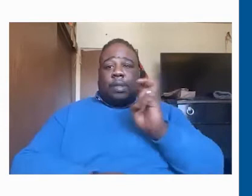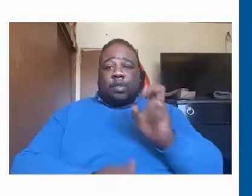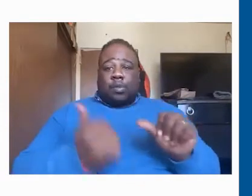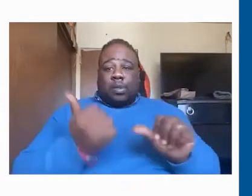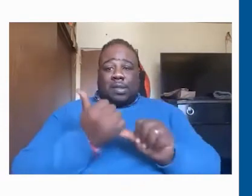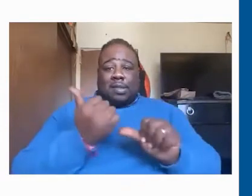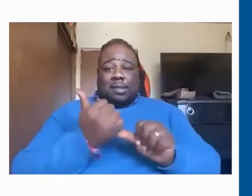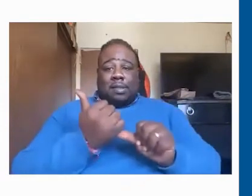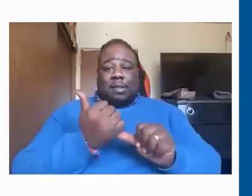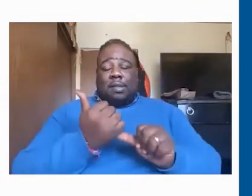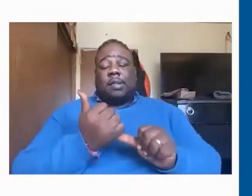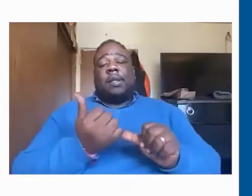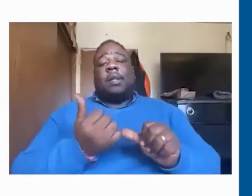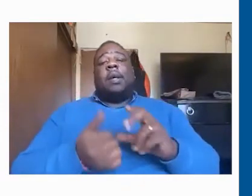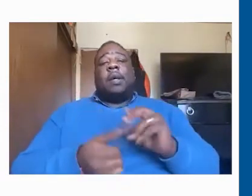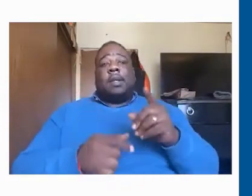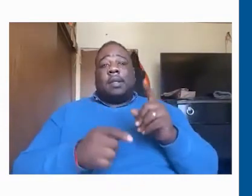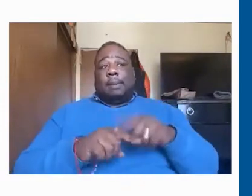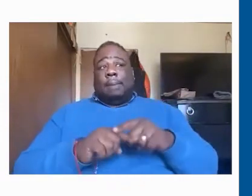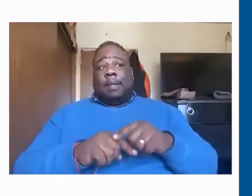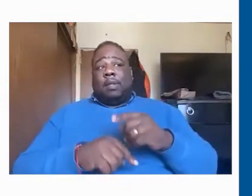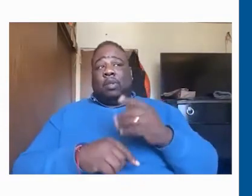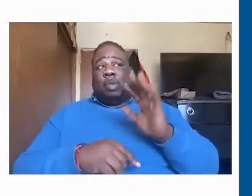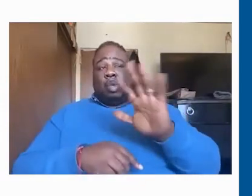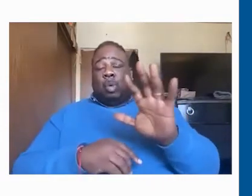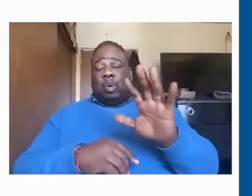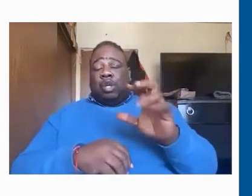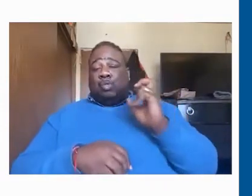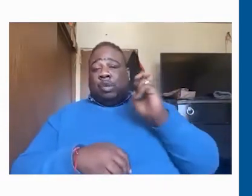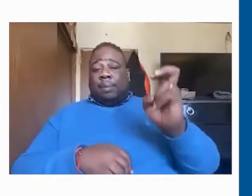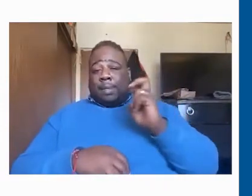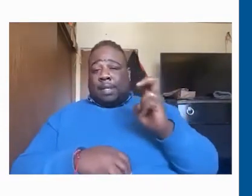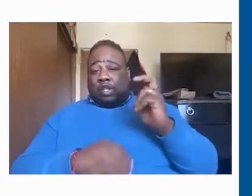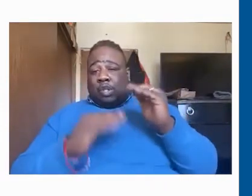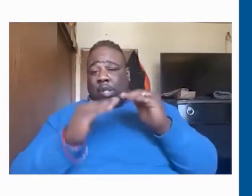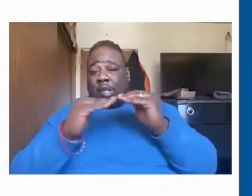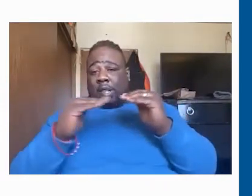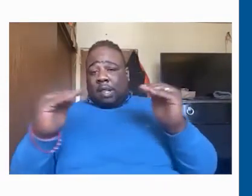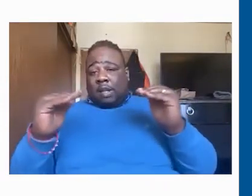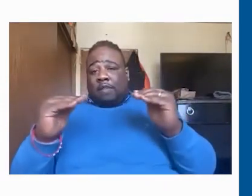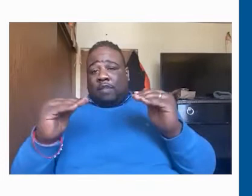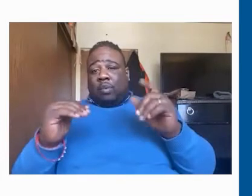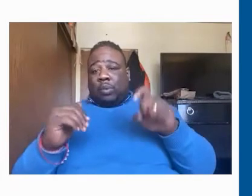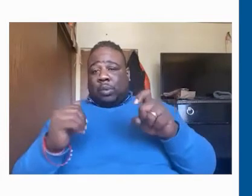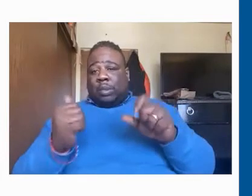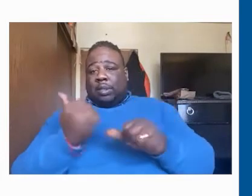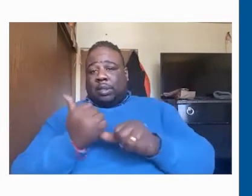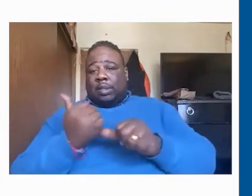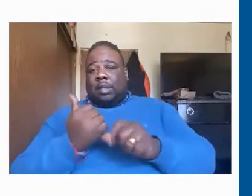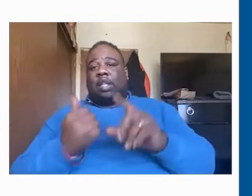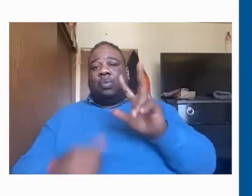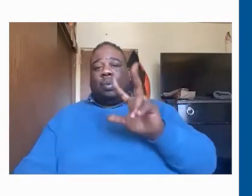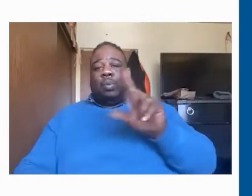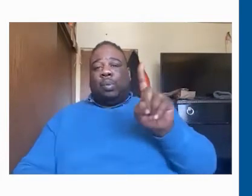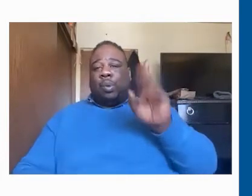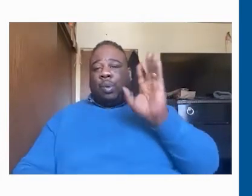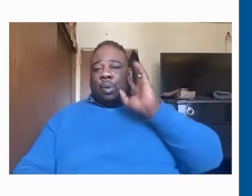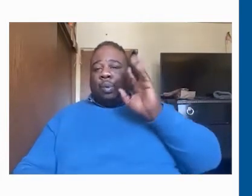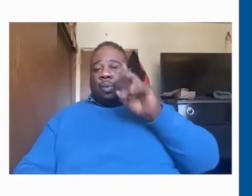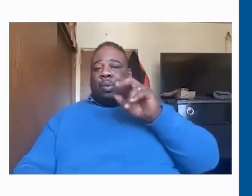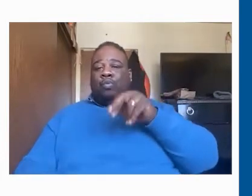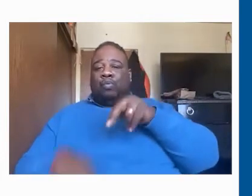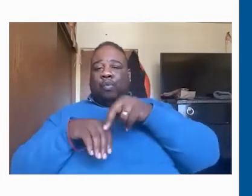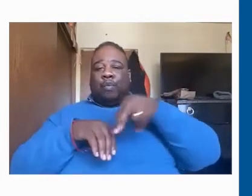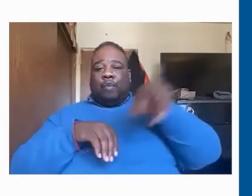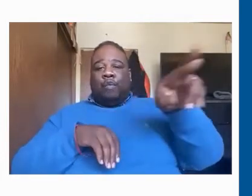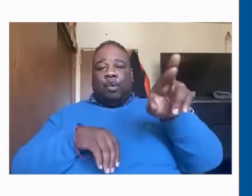to what your transportation assistance level is, 311 will either route you to an accessible evacuation center or